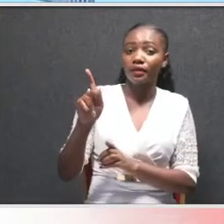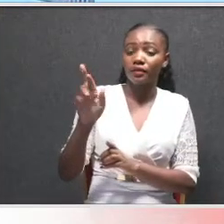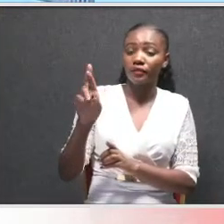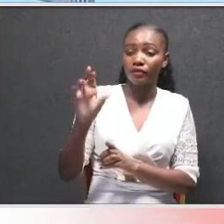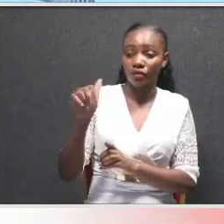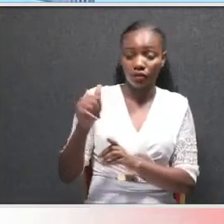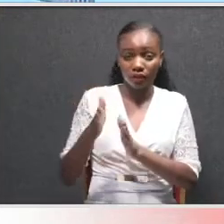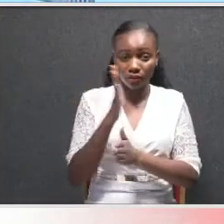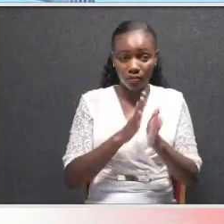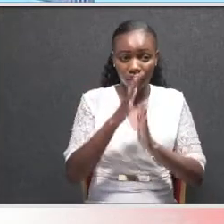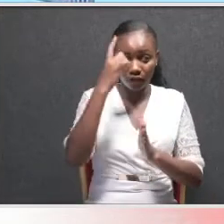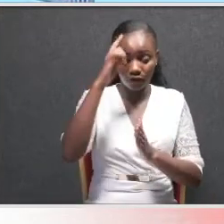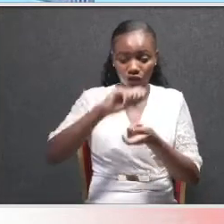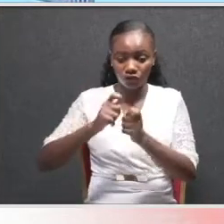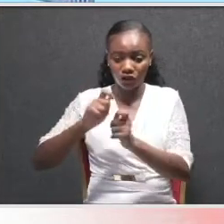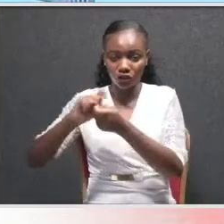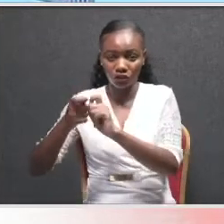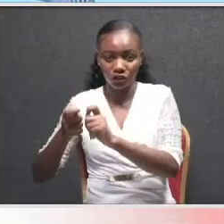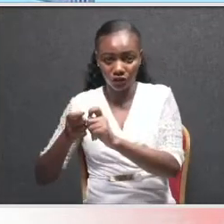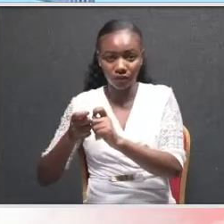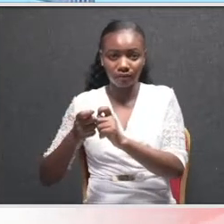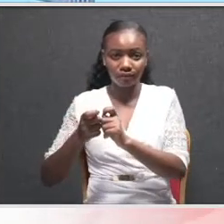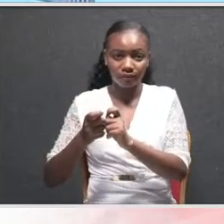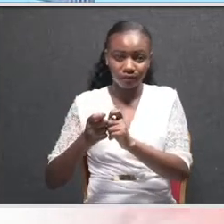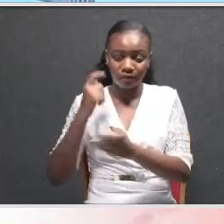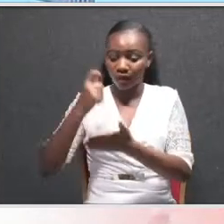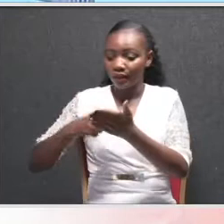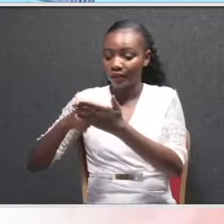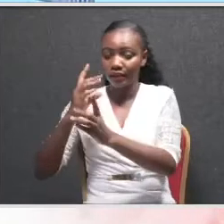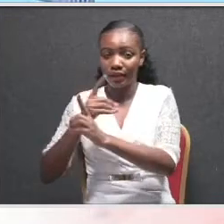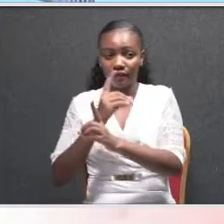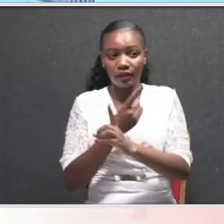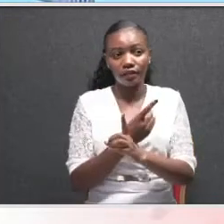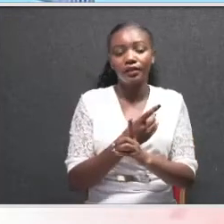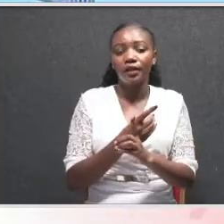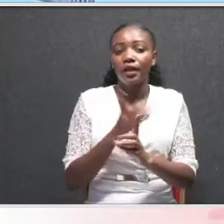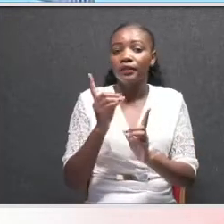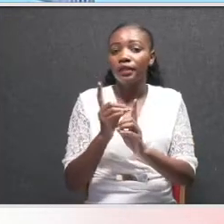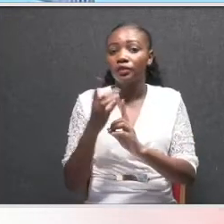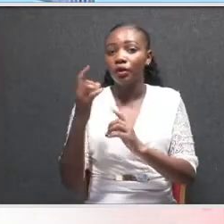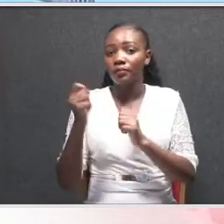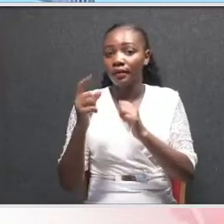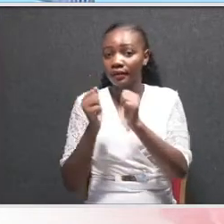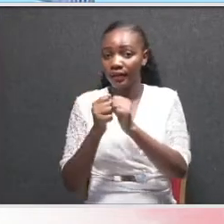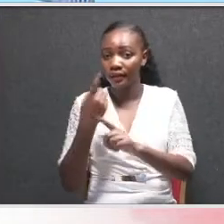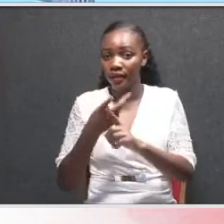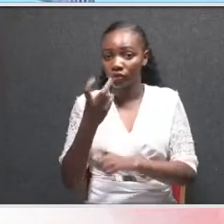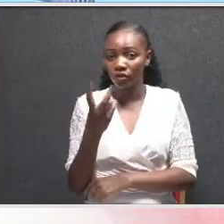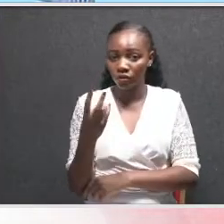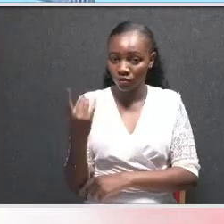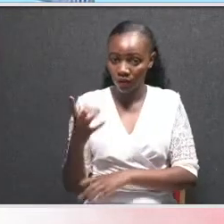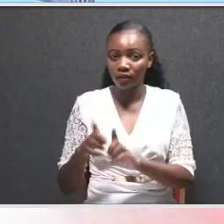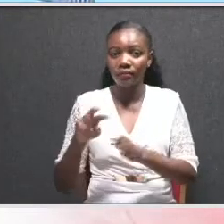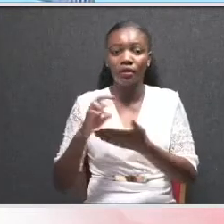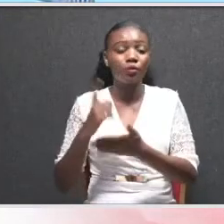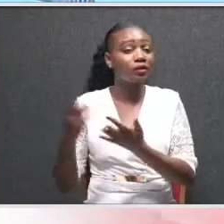prepares for the adjustment of the rate of duty for inflation on the 1st of October this year. This adjustment is